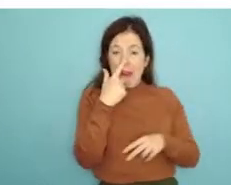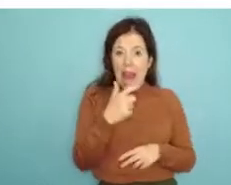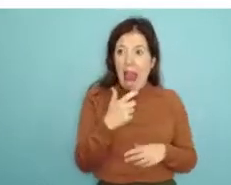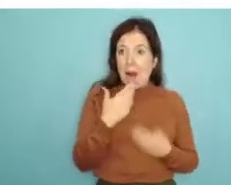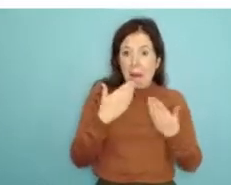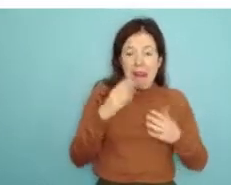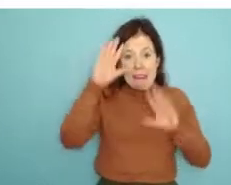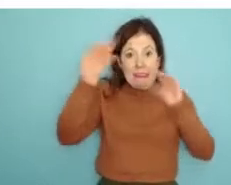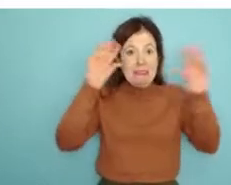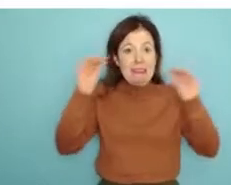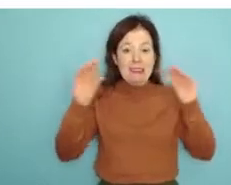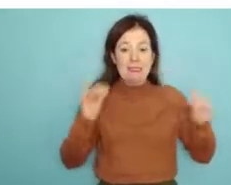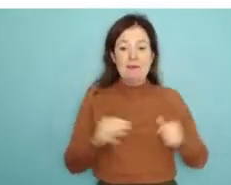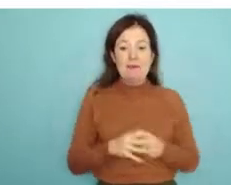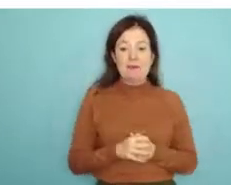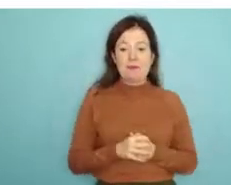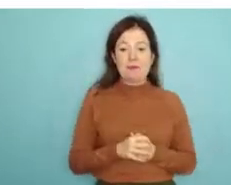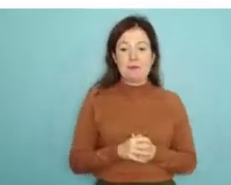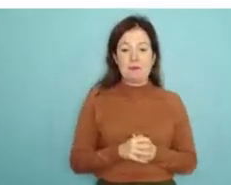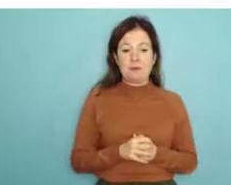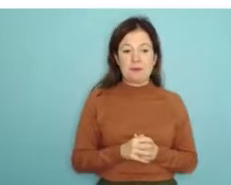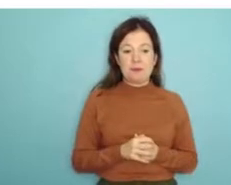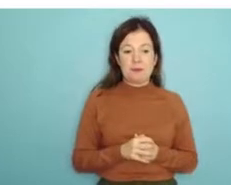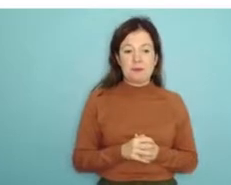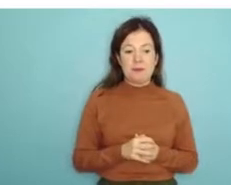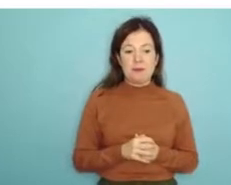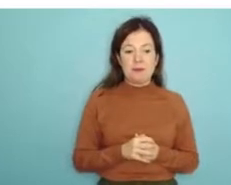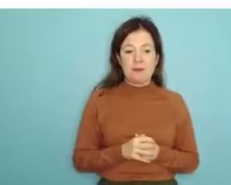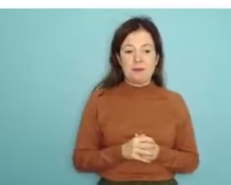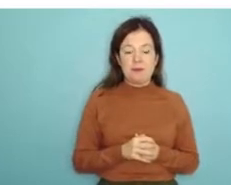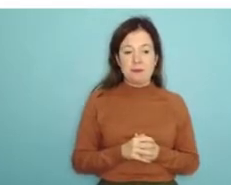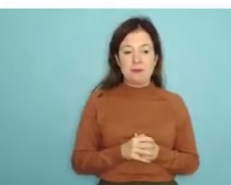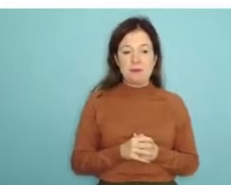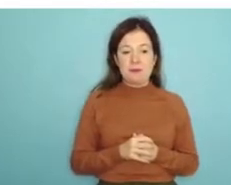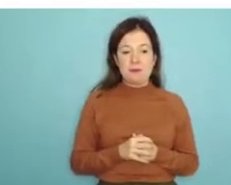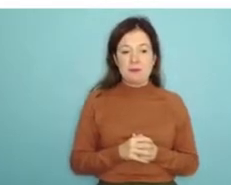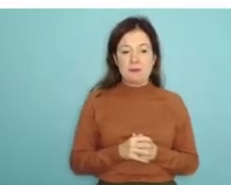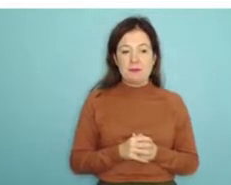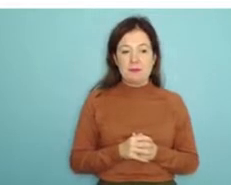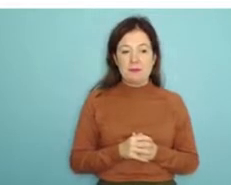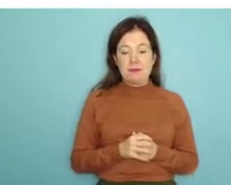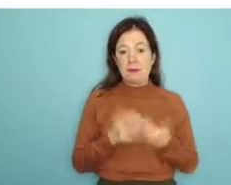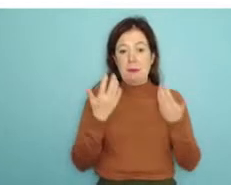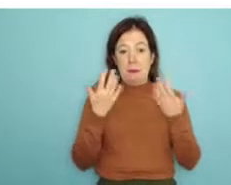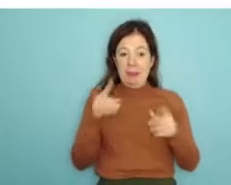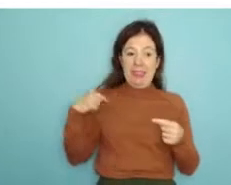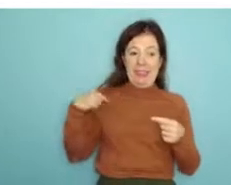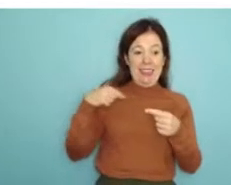rich. It'd be great to share it even more widely. And I think next slide, Adrian.